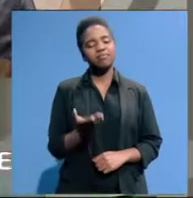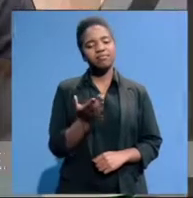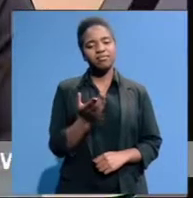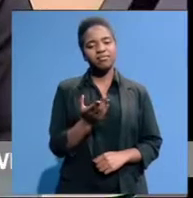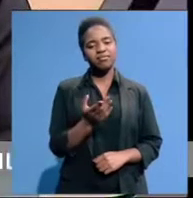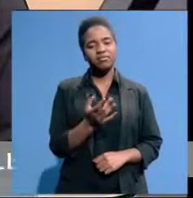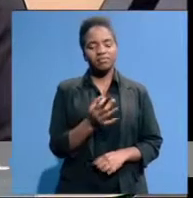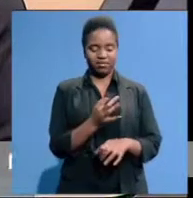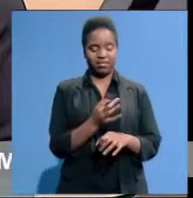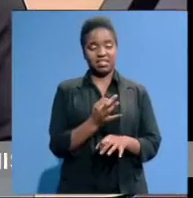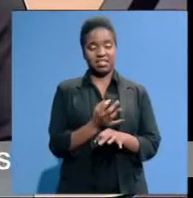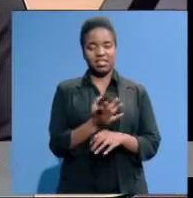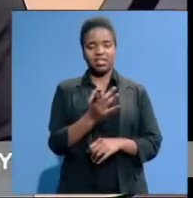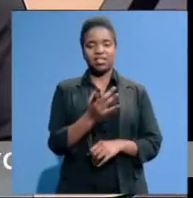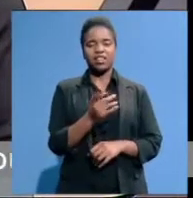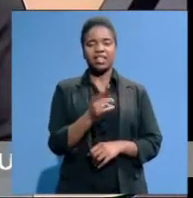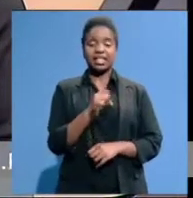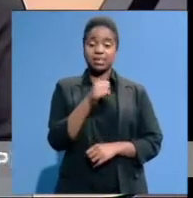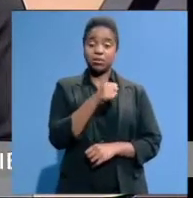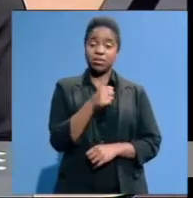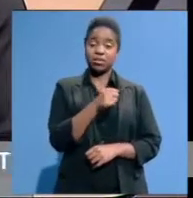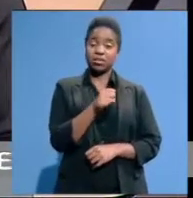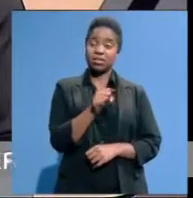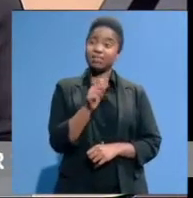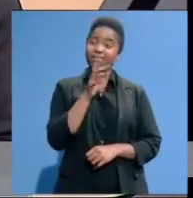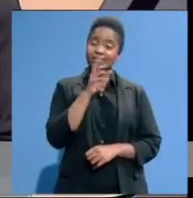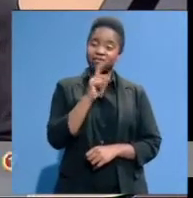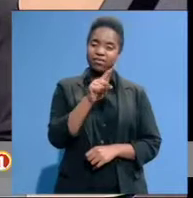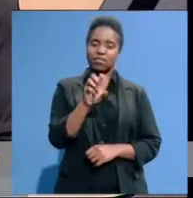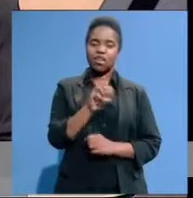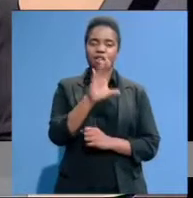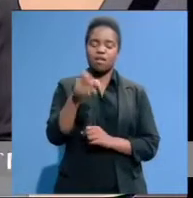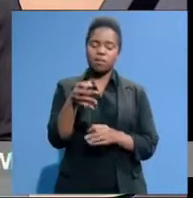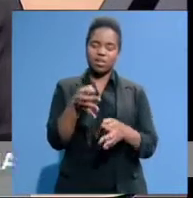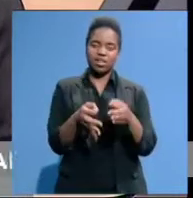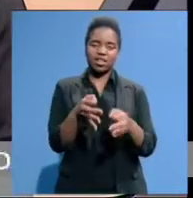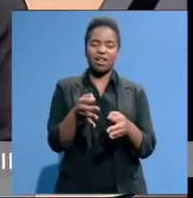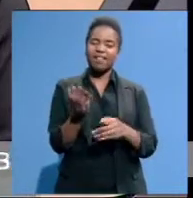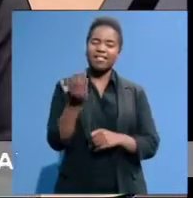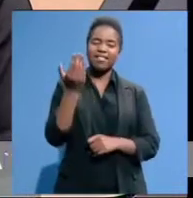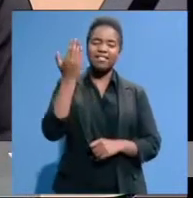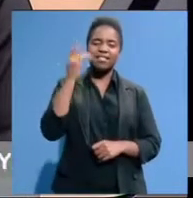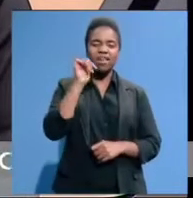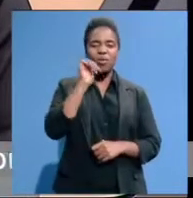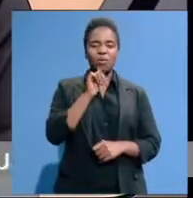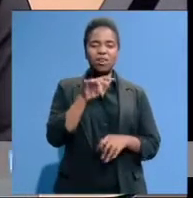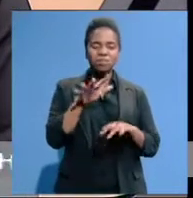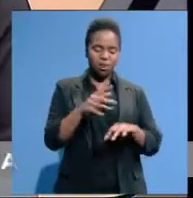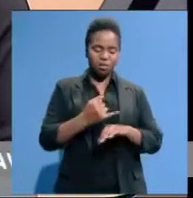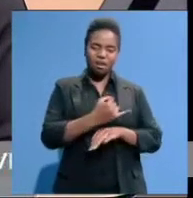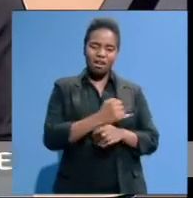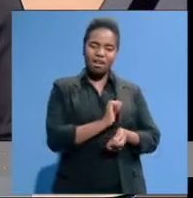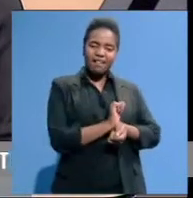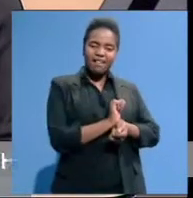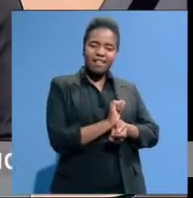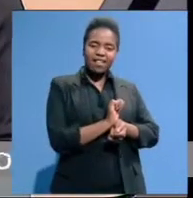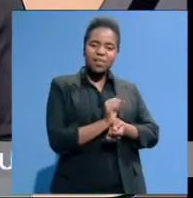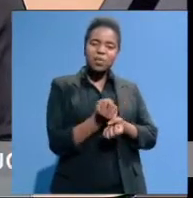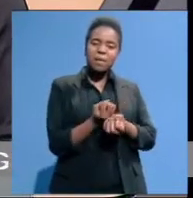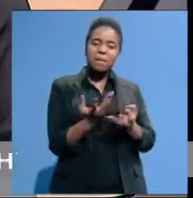the passing of Tata, it really was sort of like really came in a time when it was like,